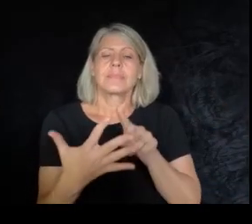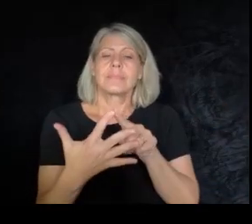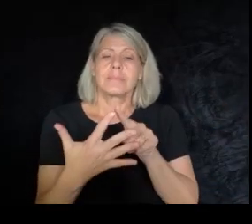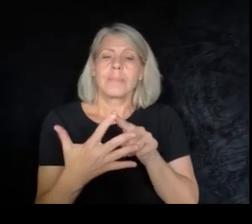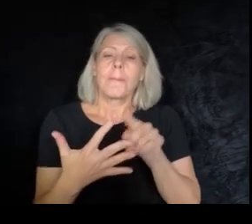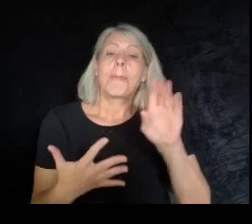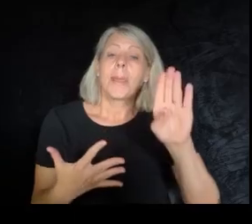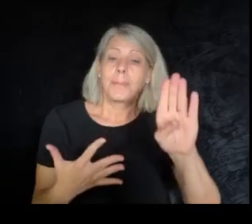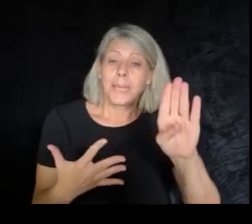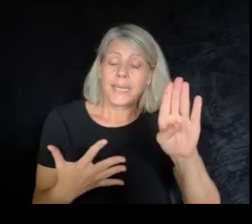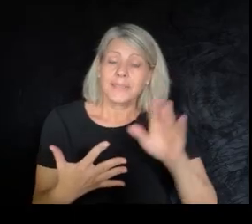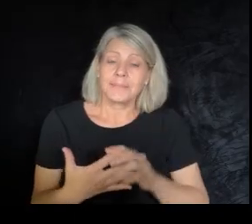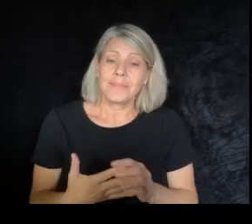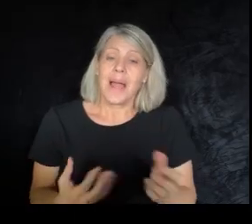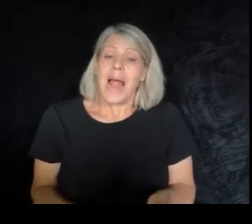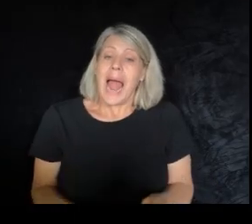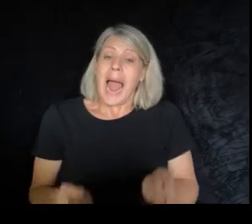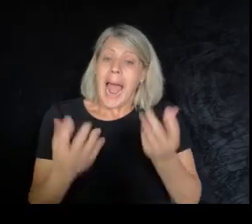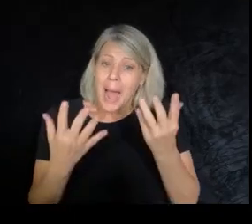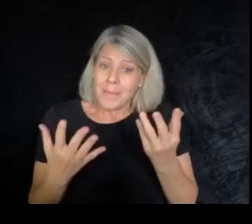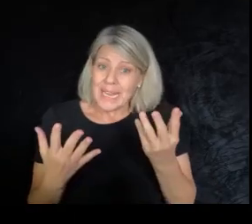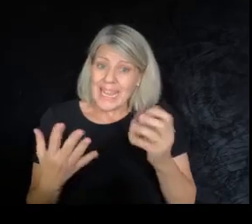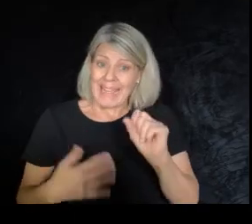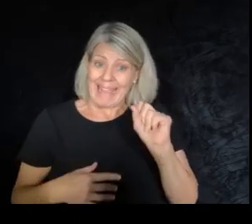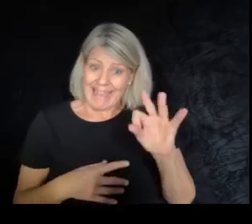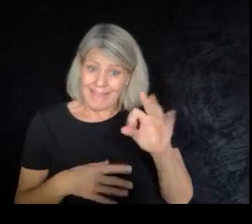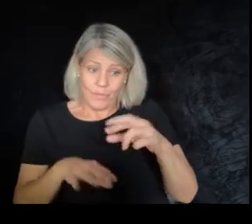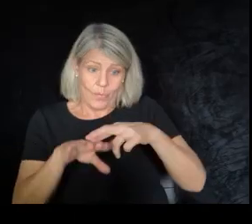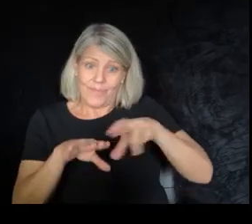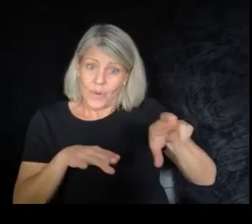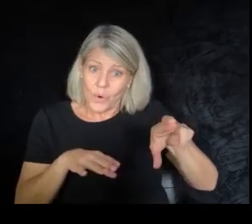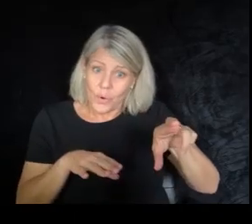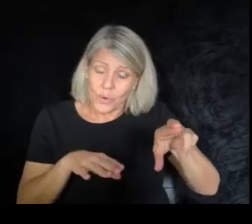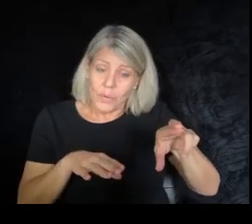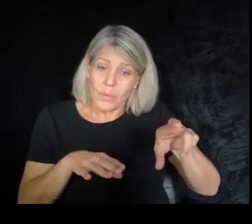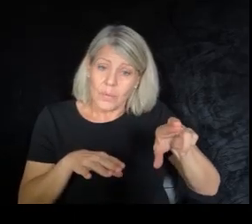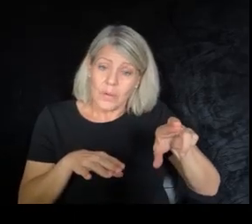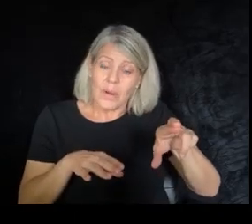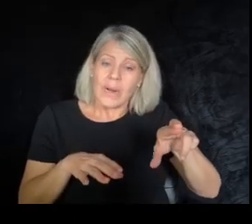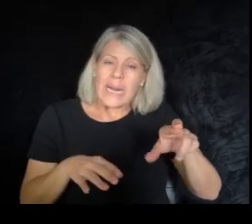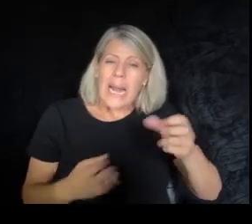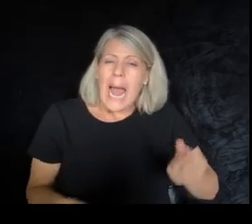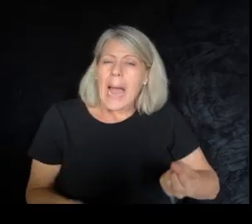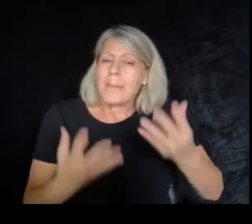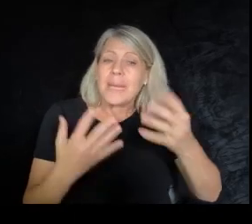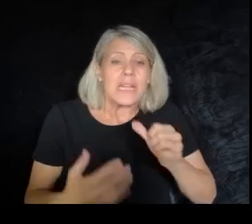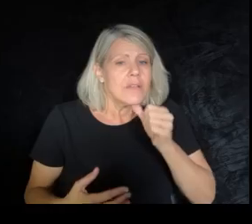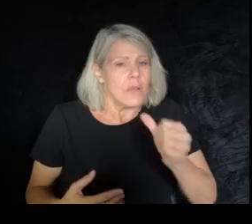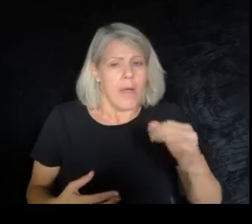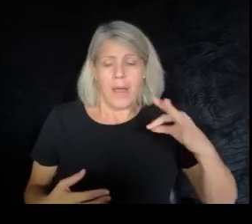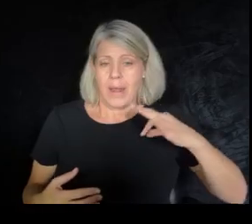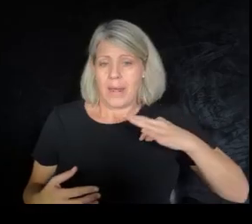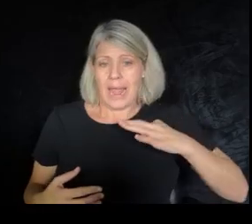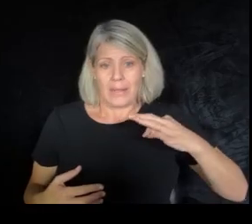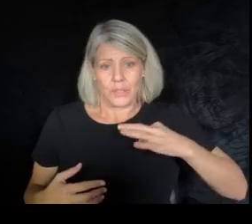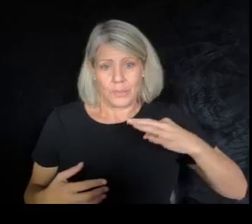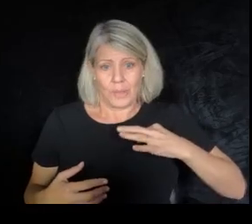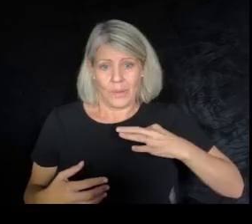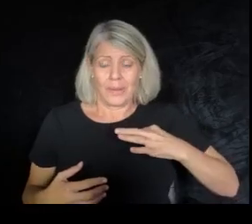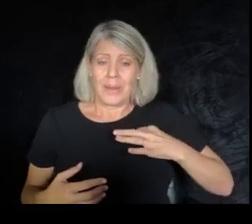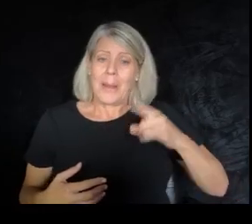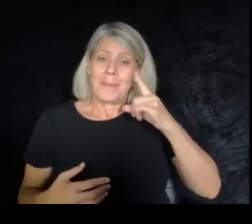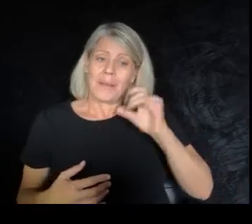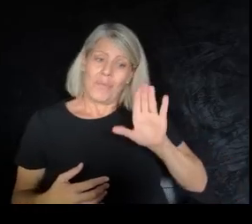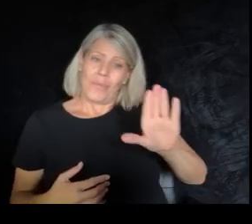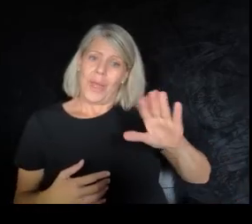B. Number of those referred determined to be not eligible and whose eligibility